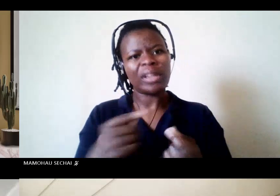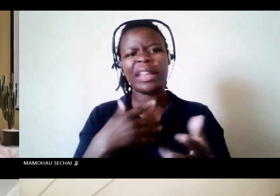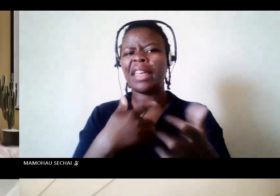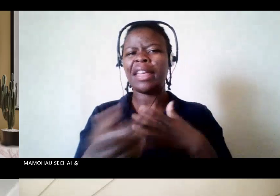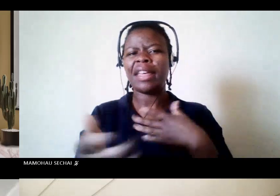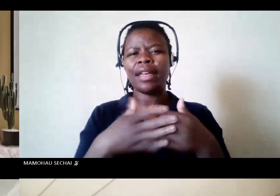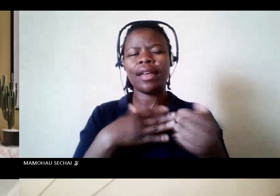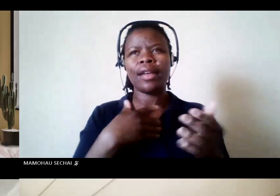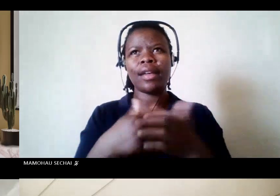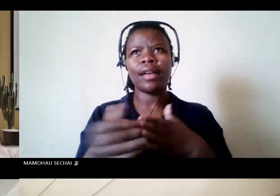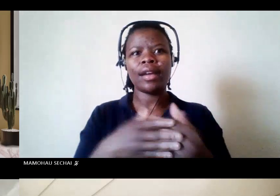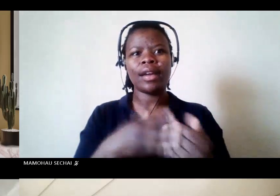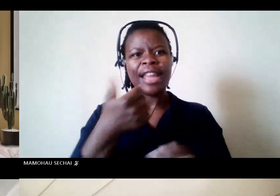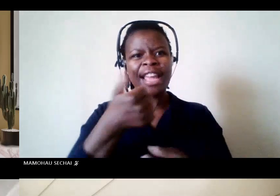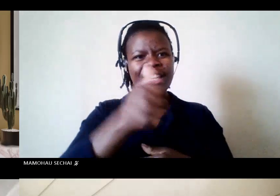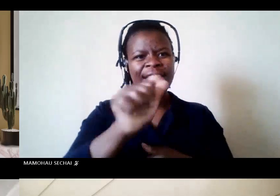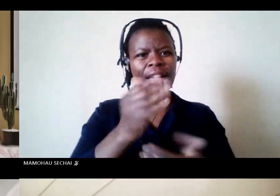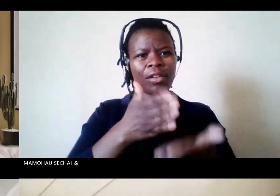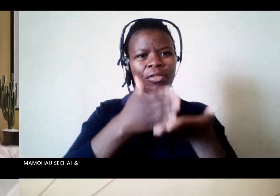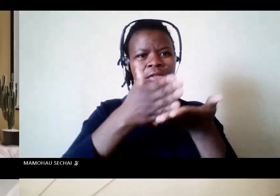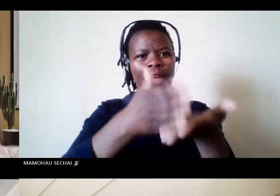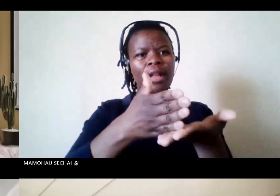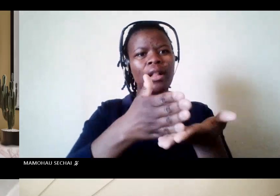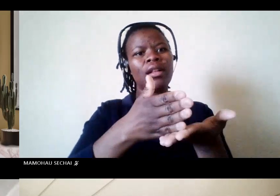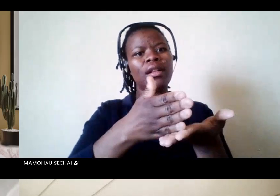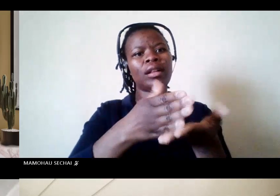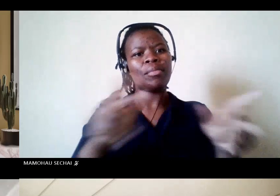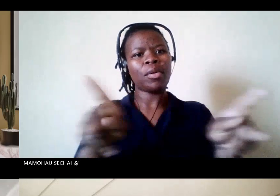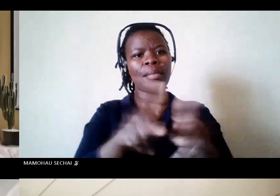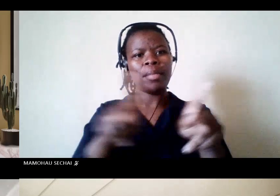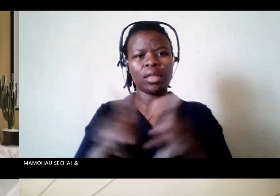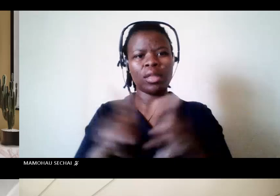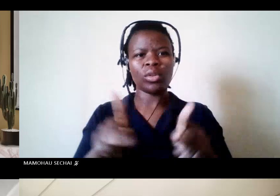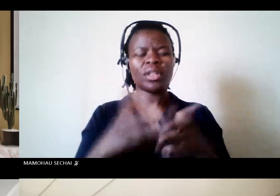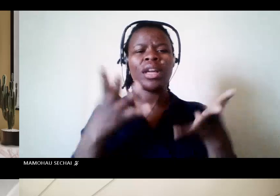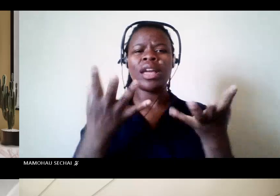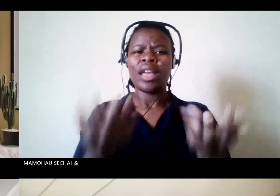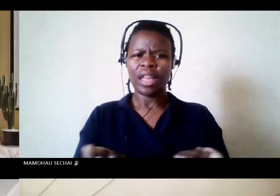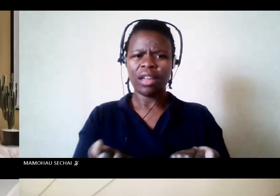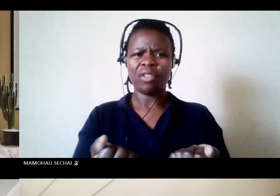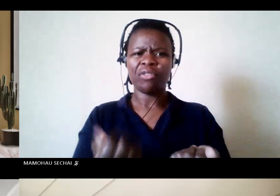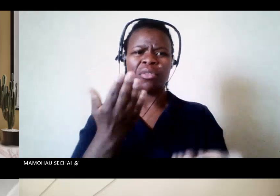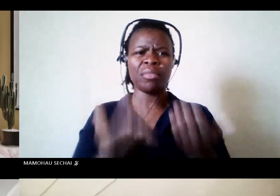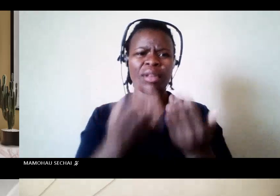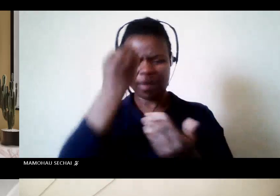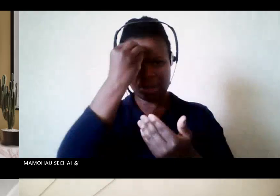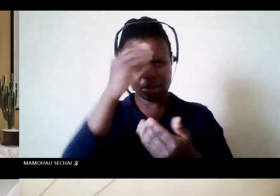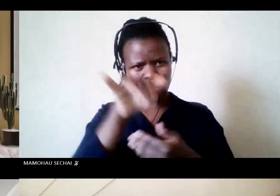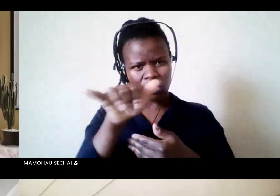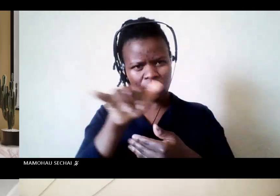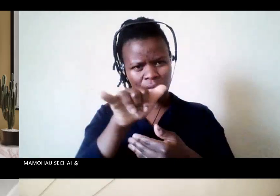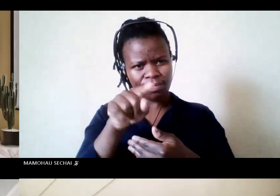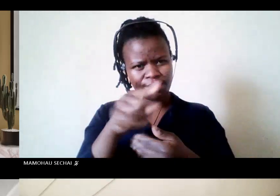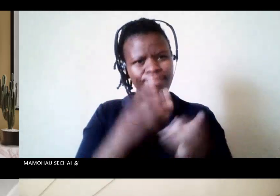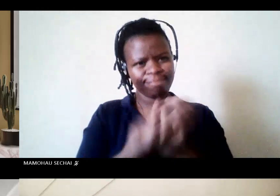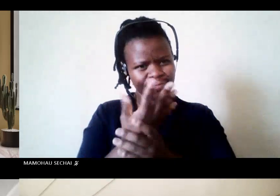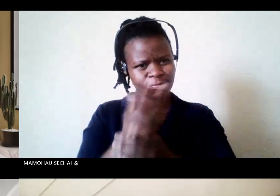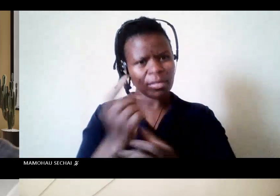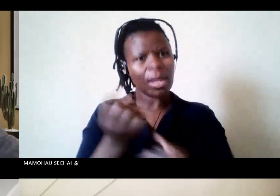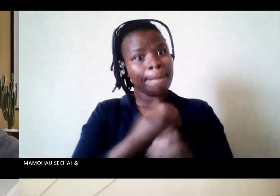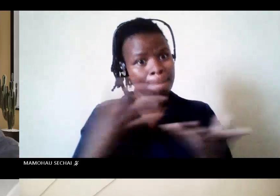self-help methods. So there is some kind of a contradiction there. And it appeared that most of the